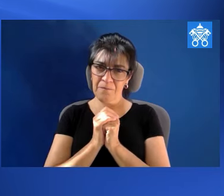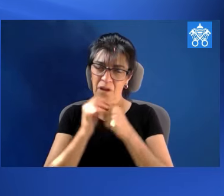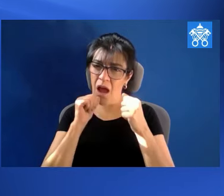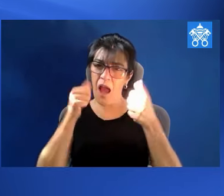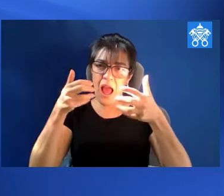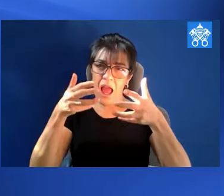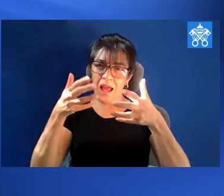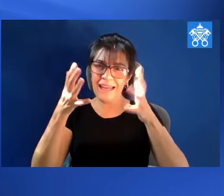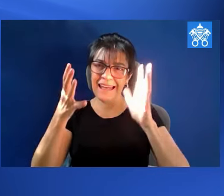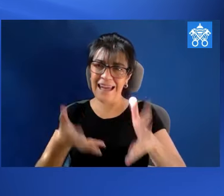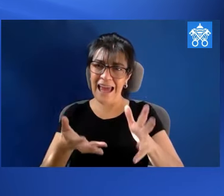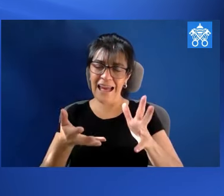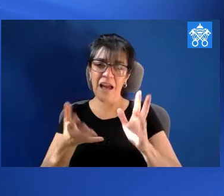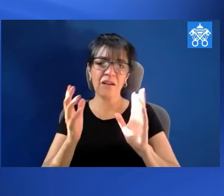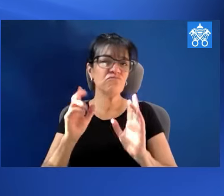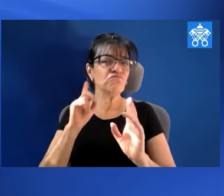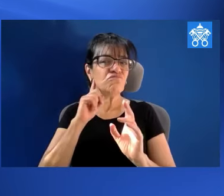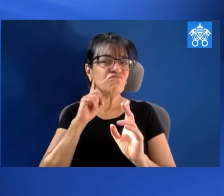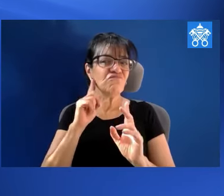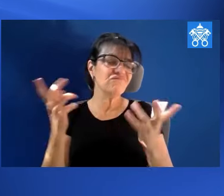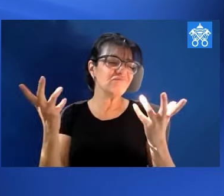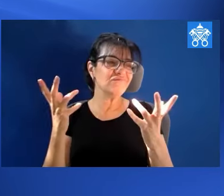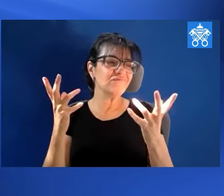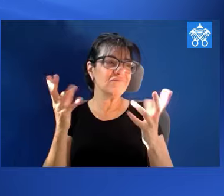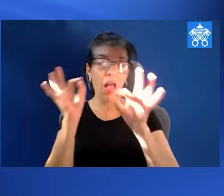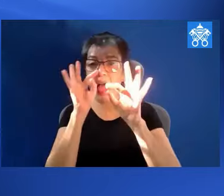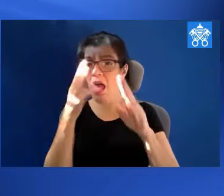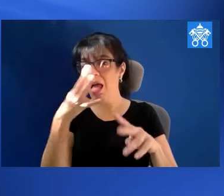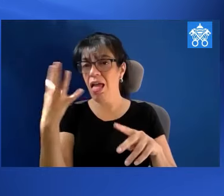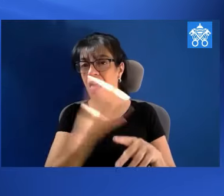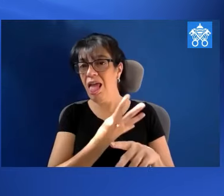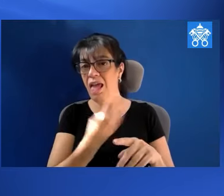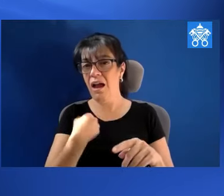It's a question of not letting it fall on deaf ears.